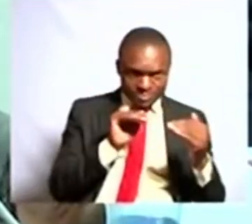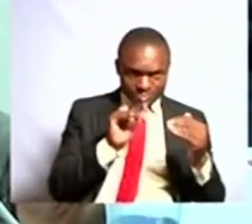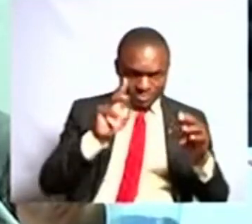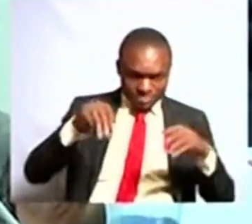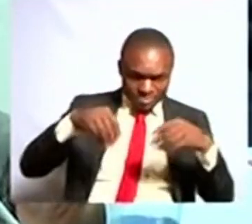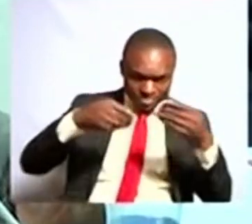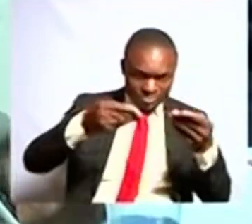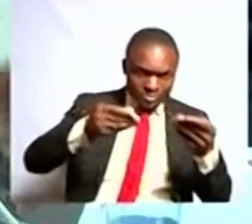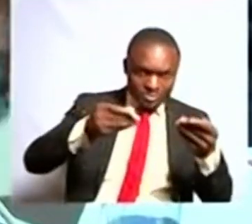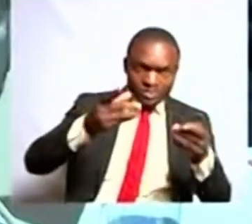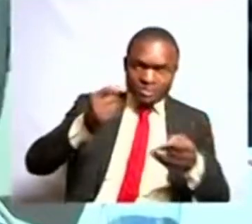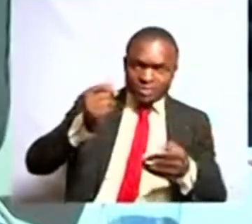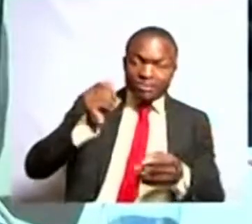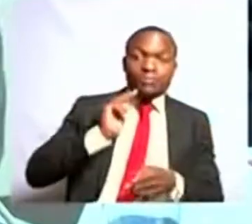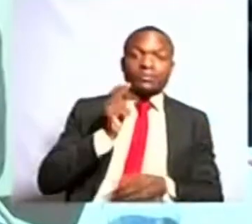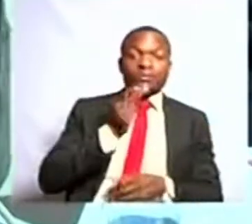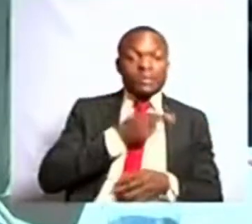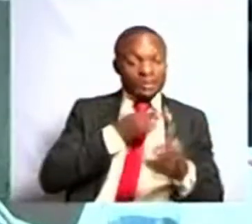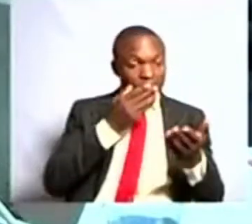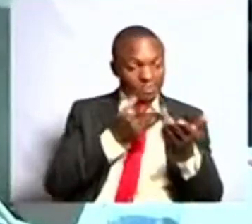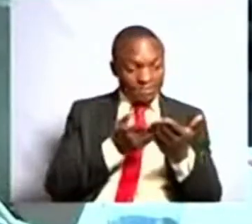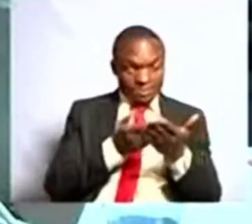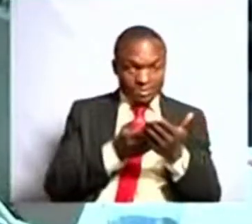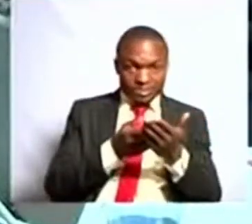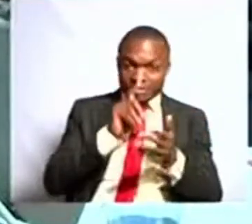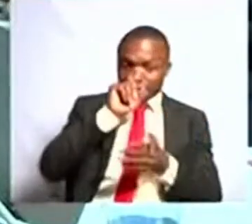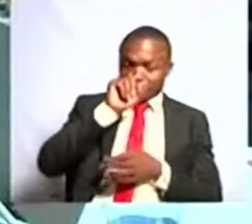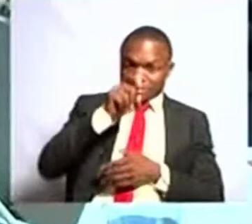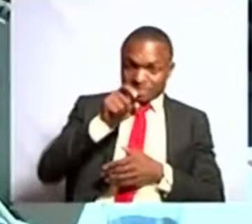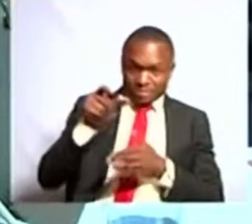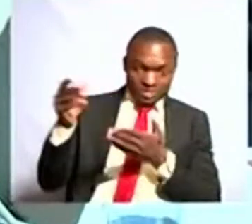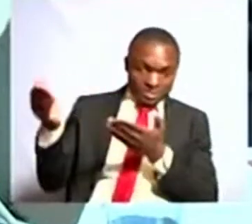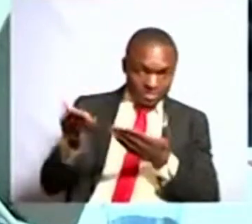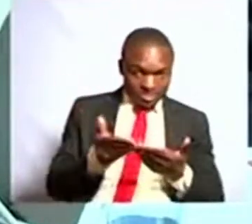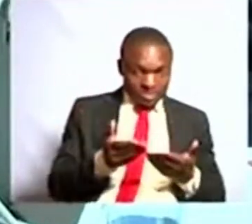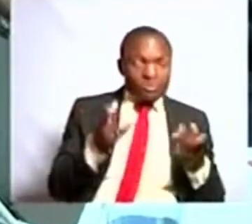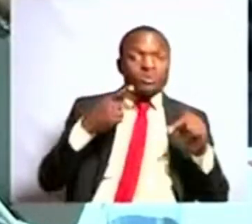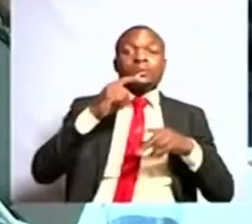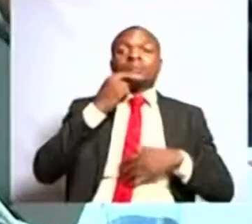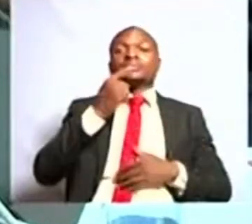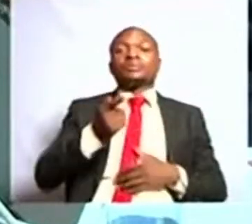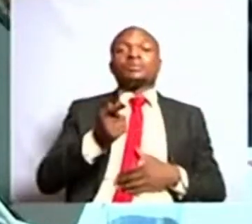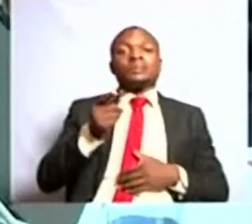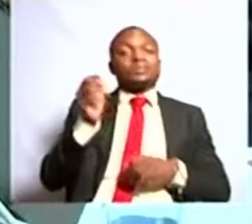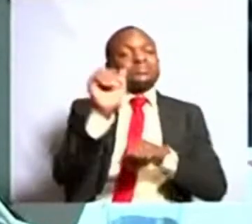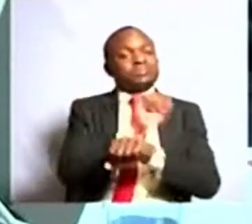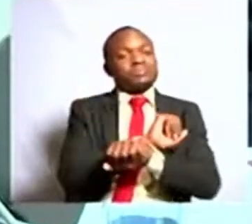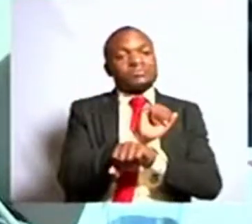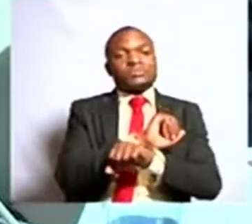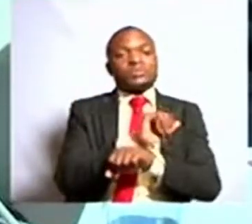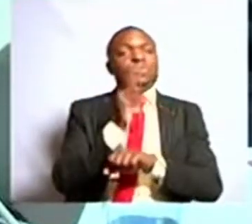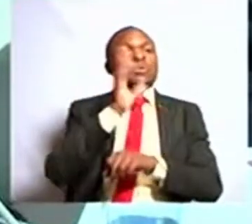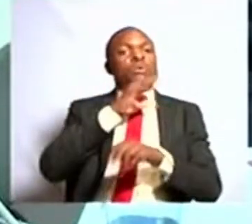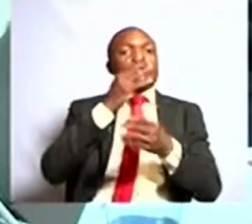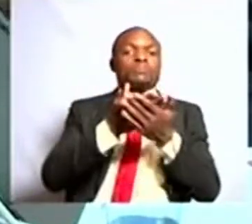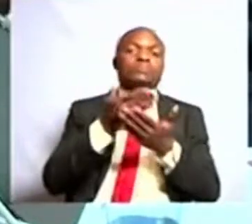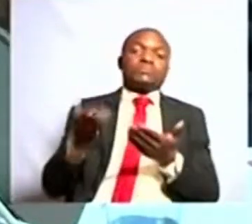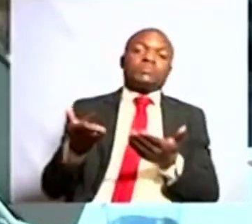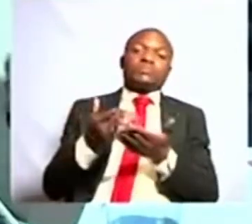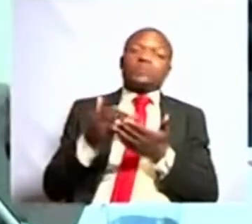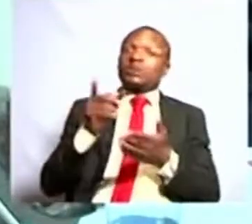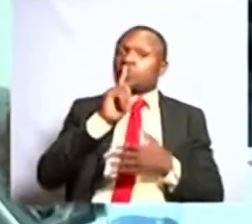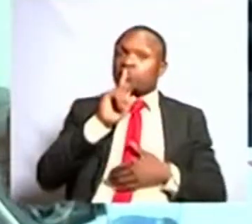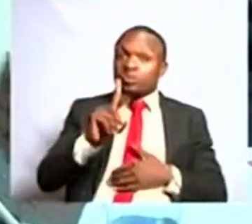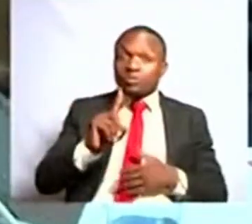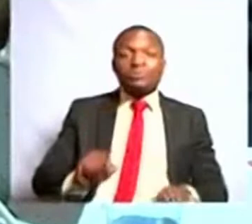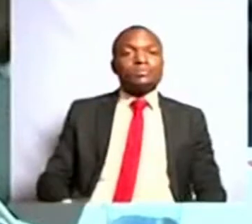us. Now, this insurance came about when we were told that the vehicle had been bought. It is